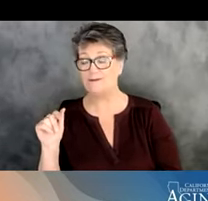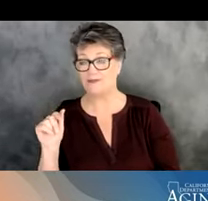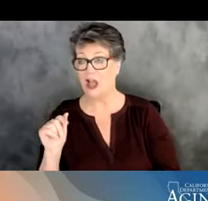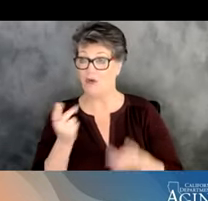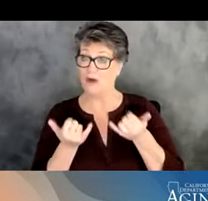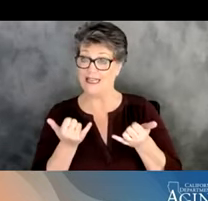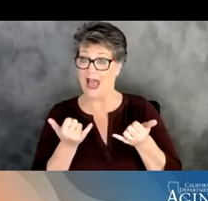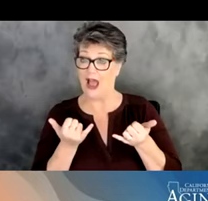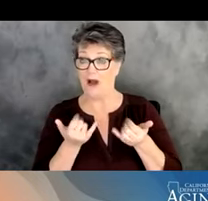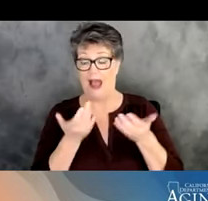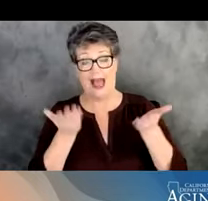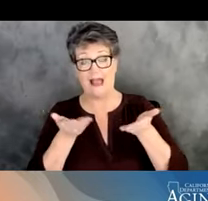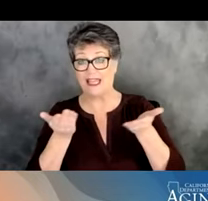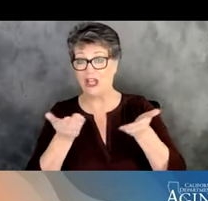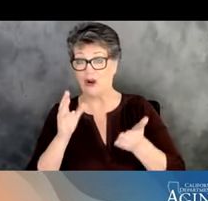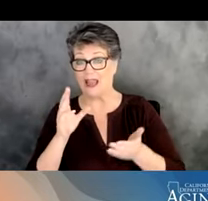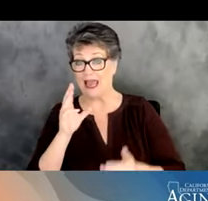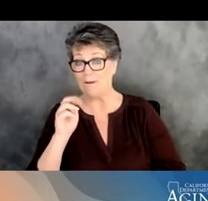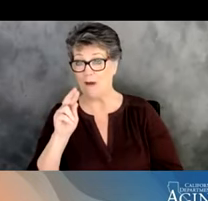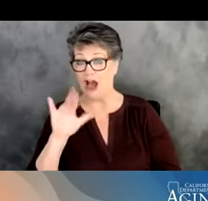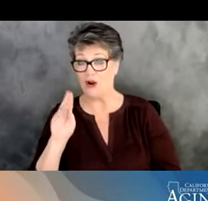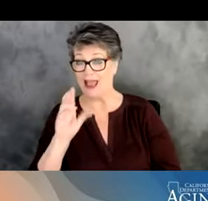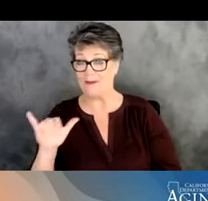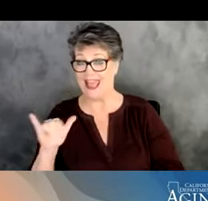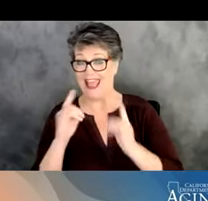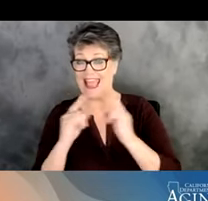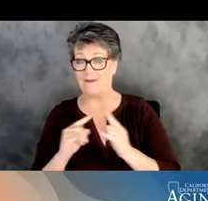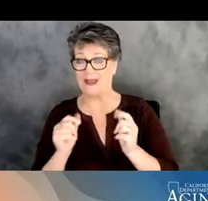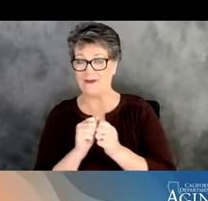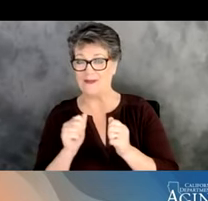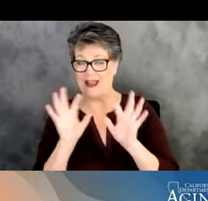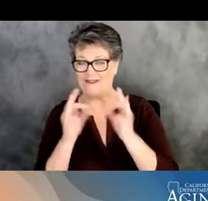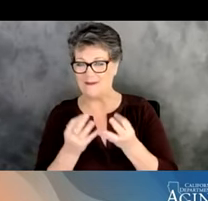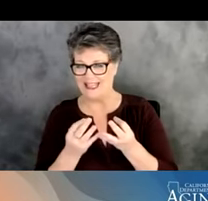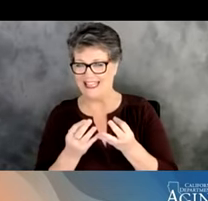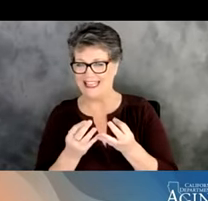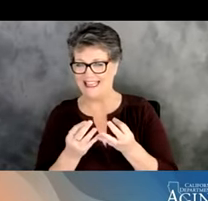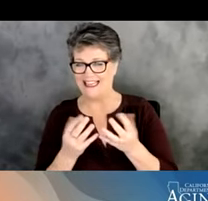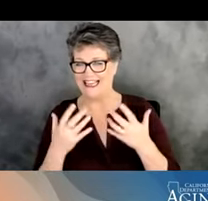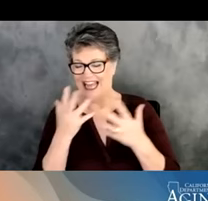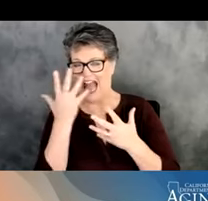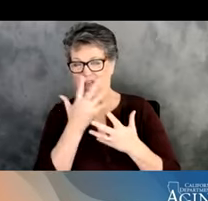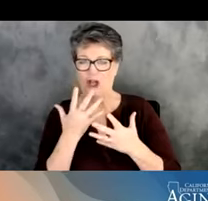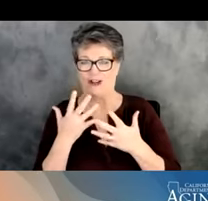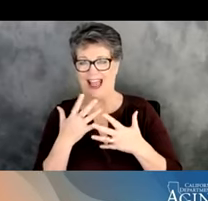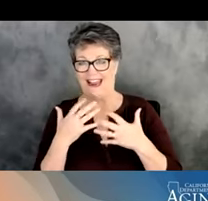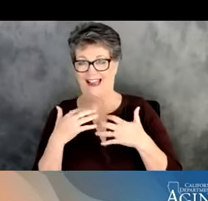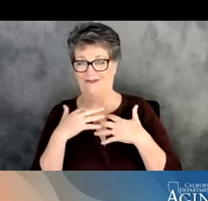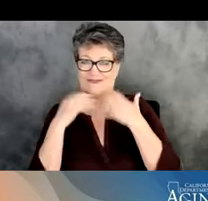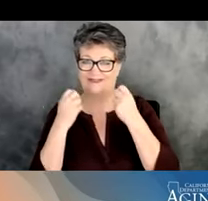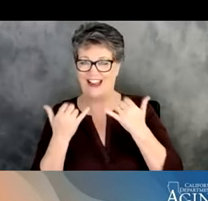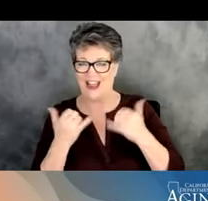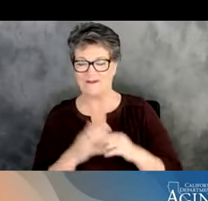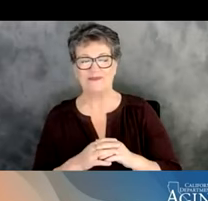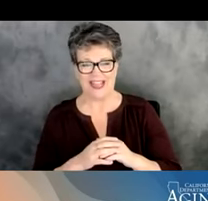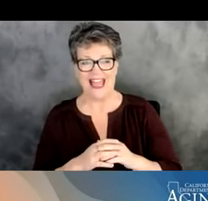moment, I'm up here in the Monterey Bay, camping with my family. So I look rag and muffin like. But